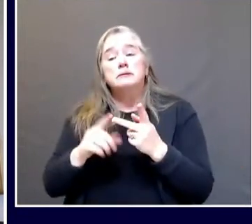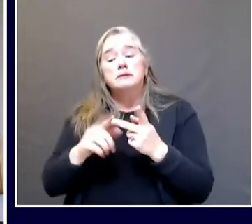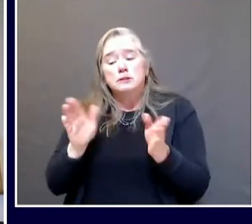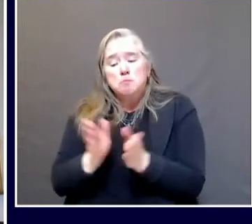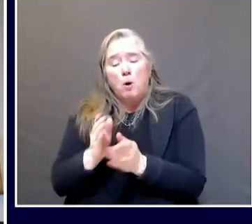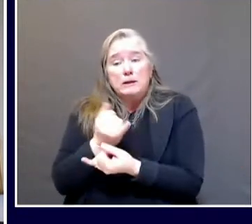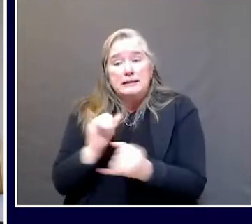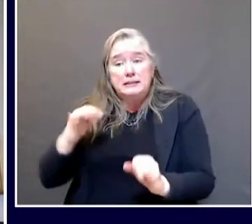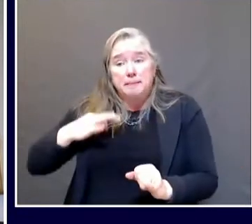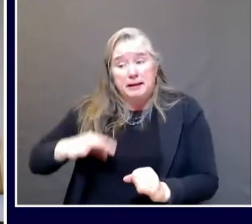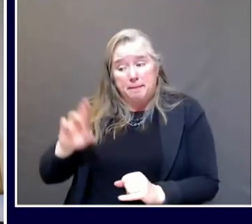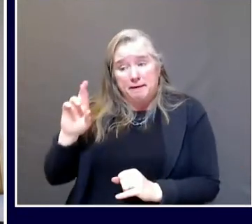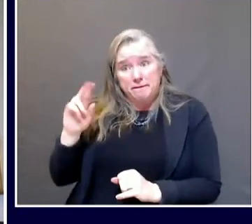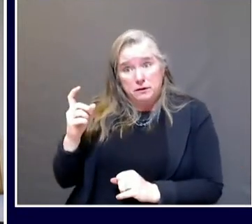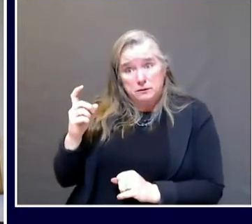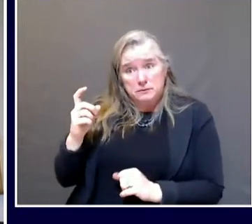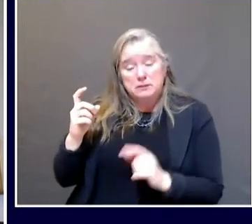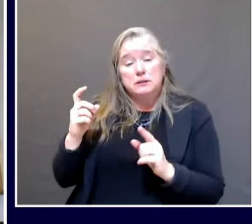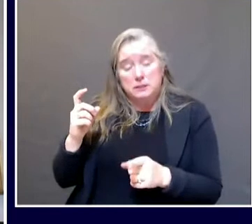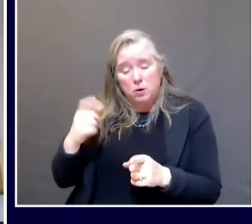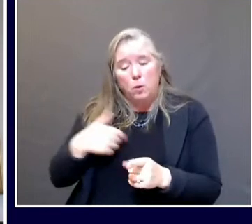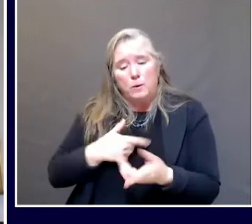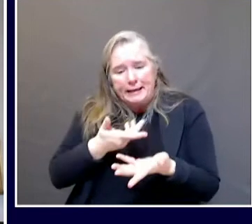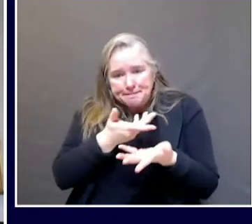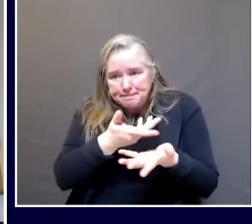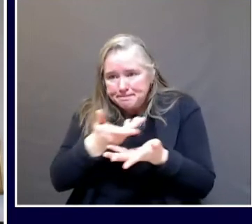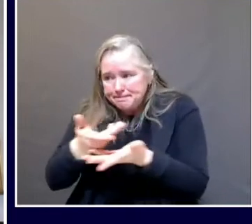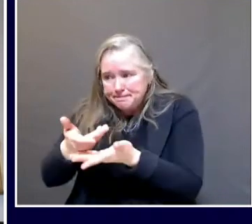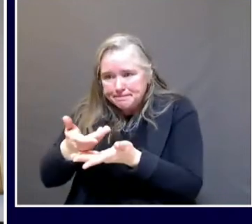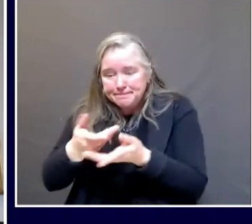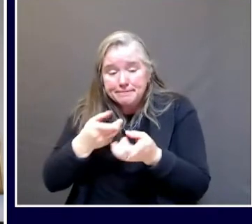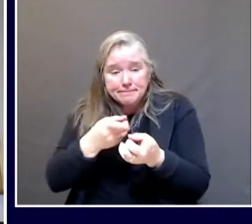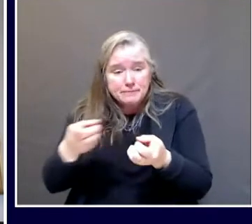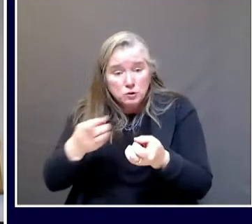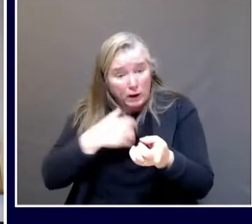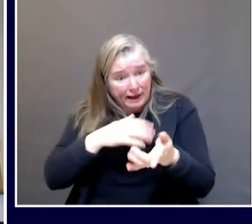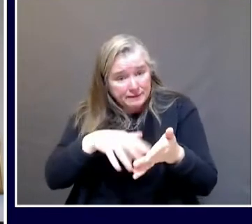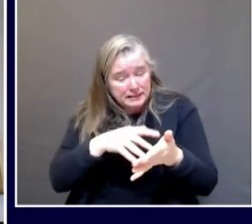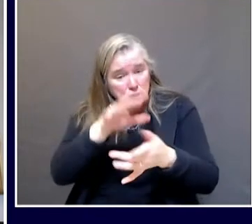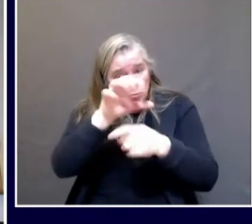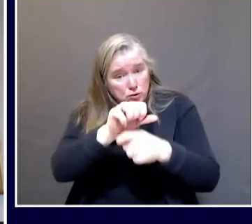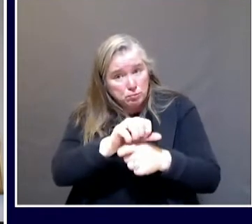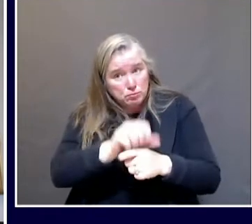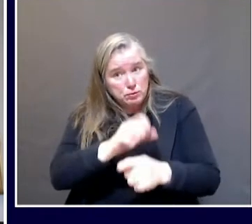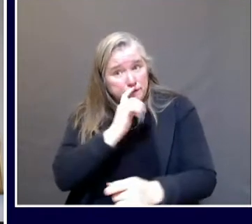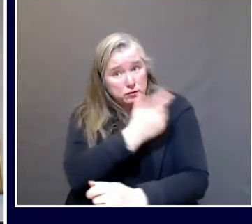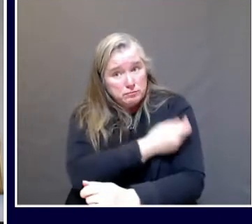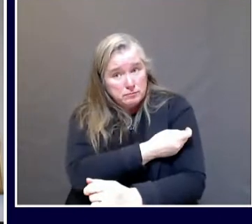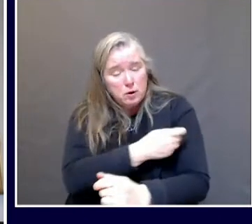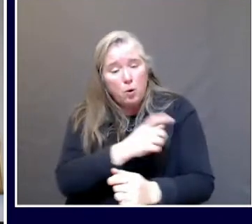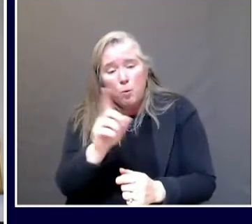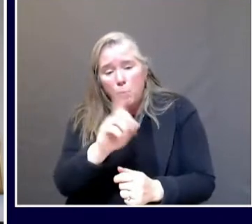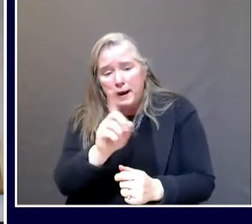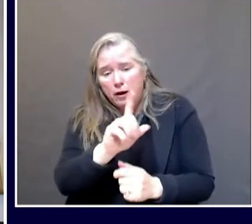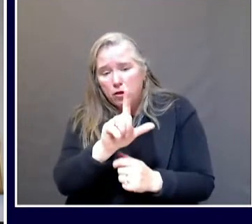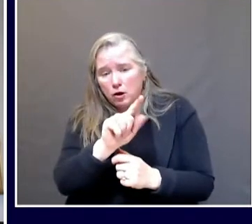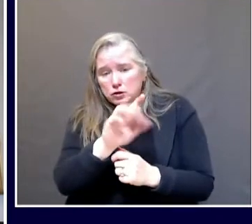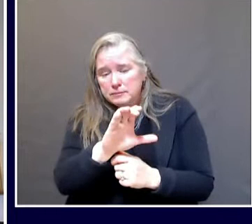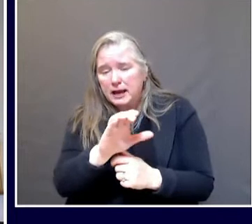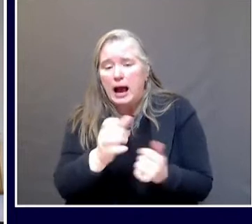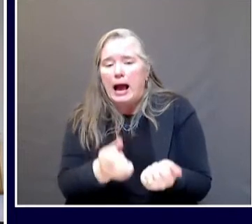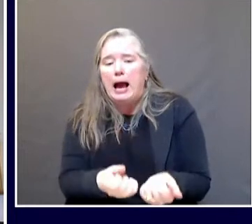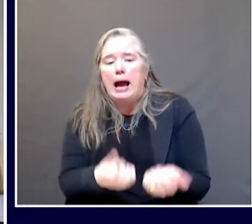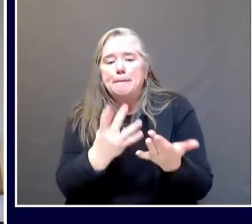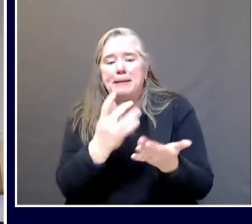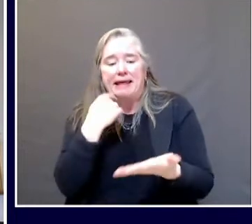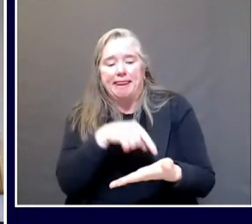to talk to them every single week about who they've got on their schedule for long-term care facilities and how many folks that they can go out and vaccinate